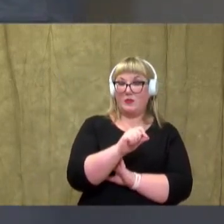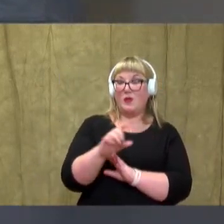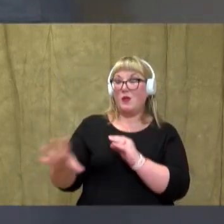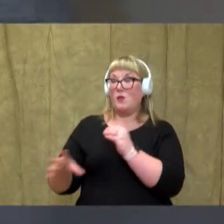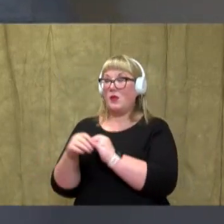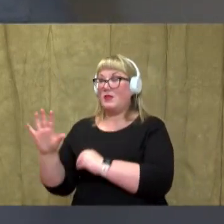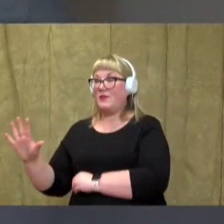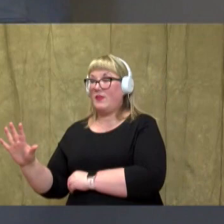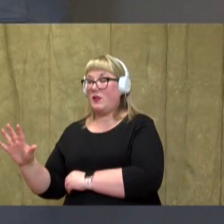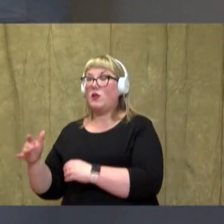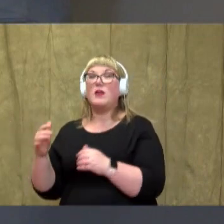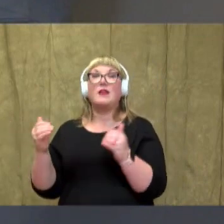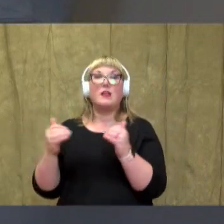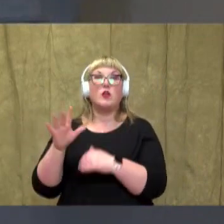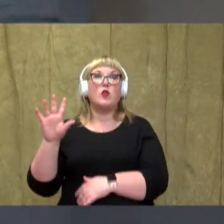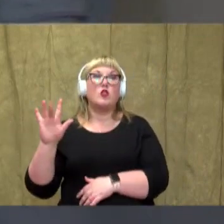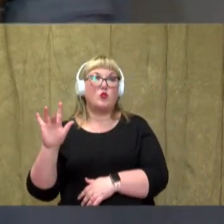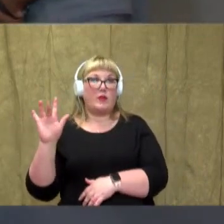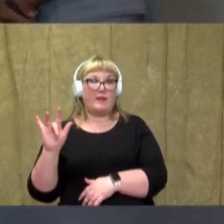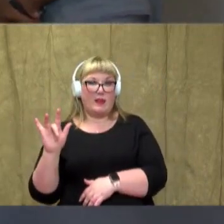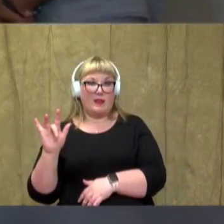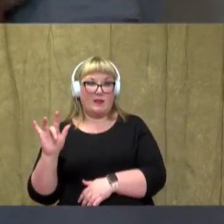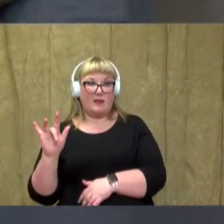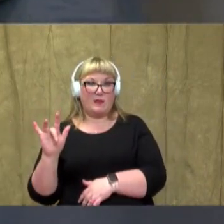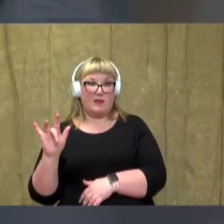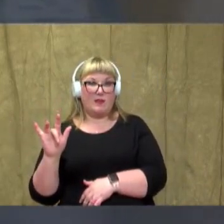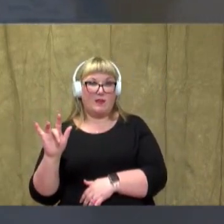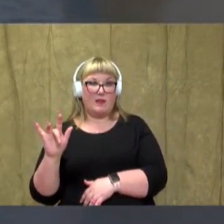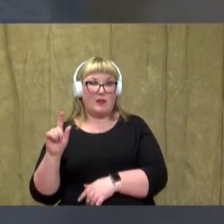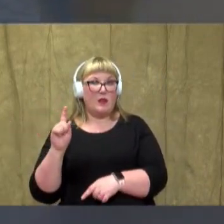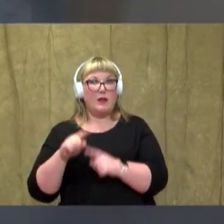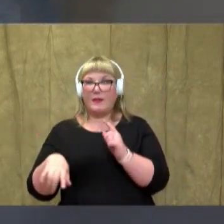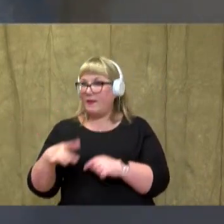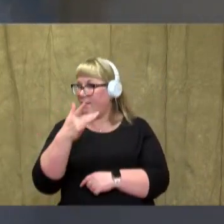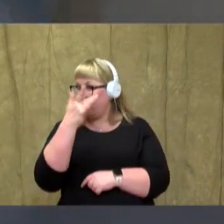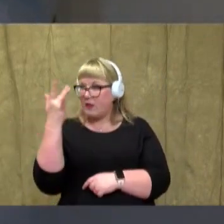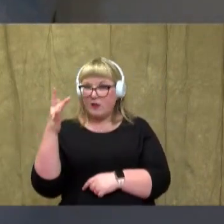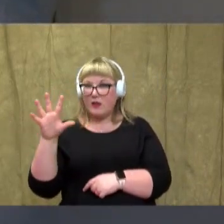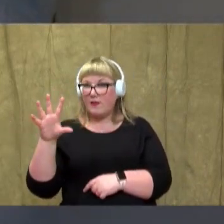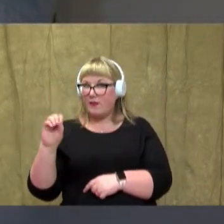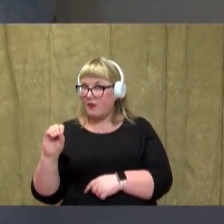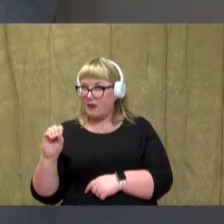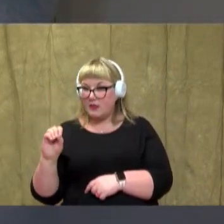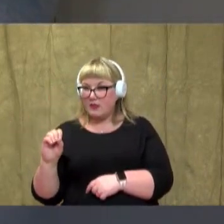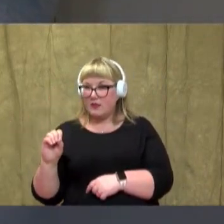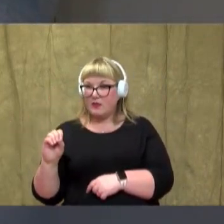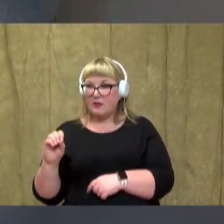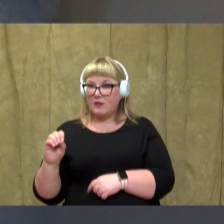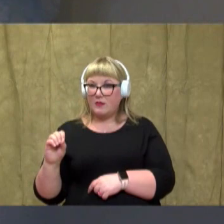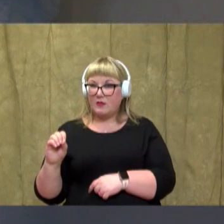plus 5 gives us 25. We can't leave out our 50.